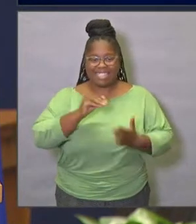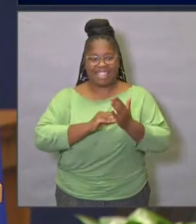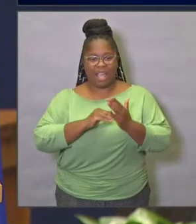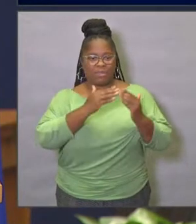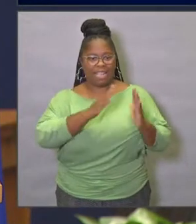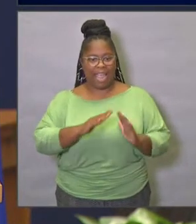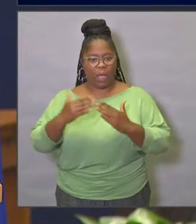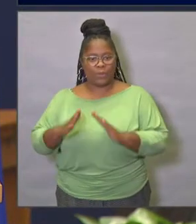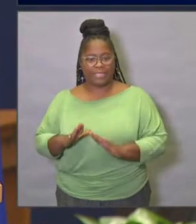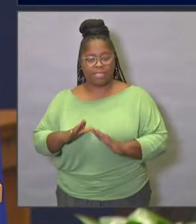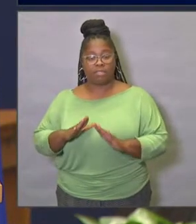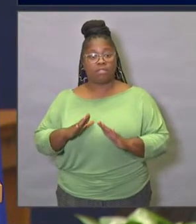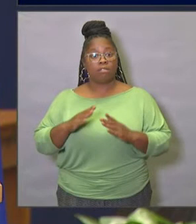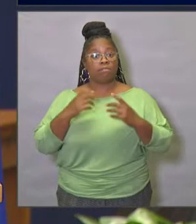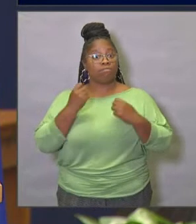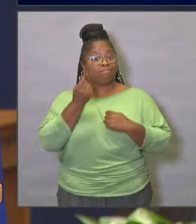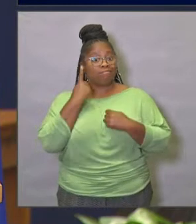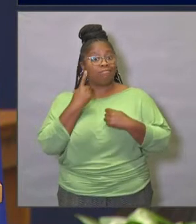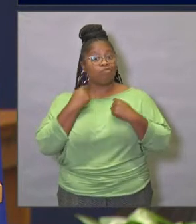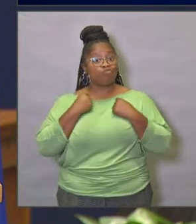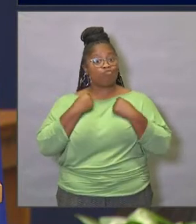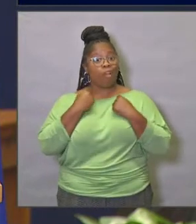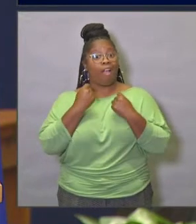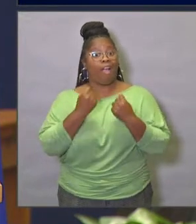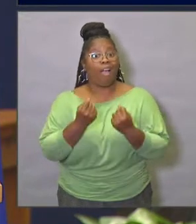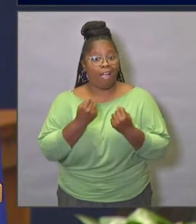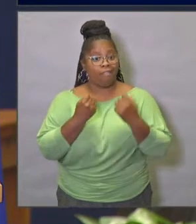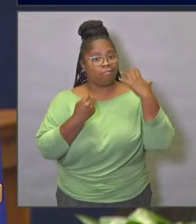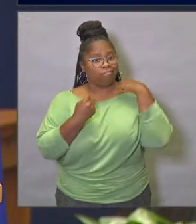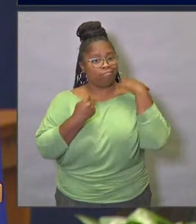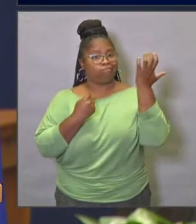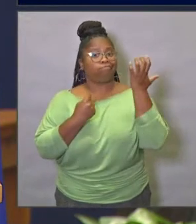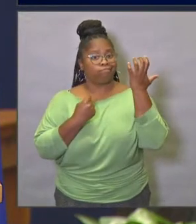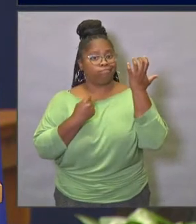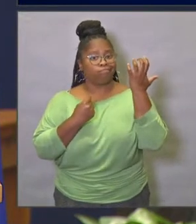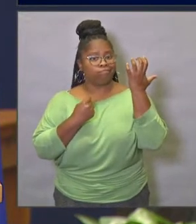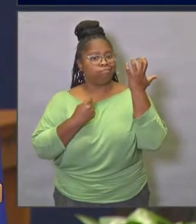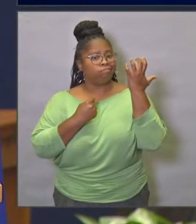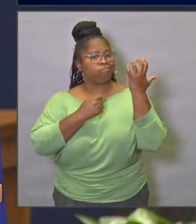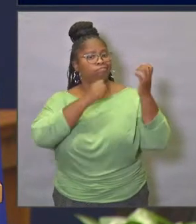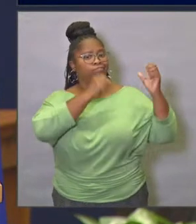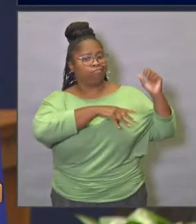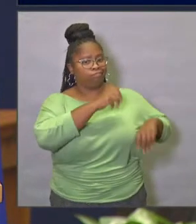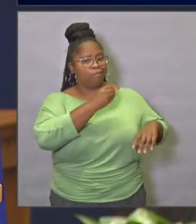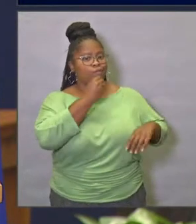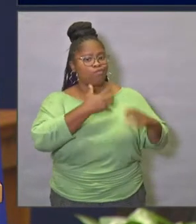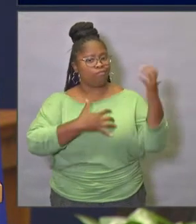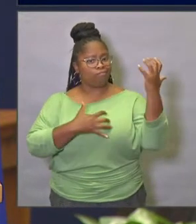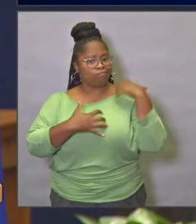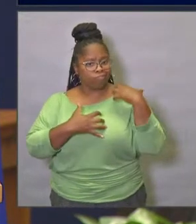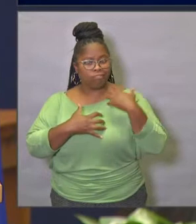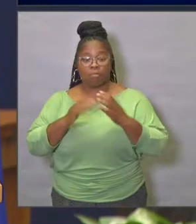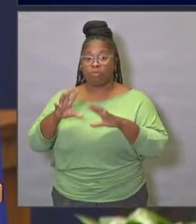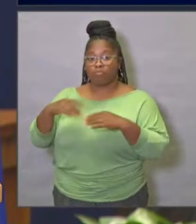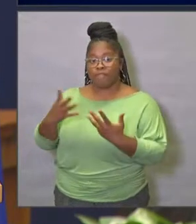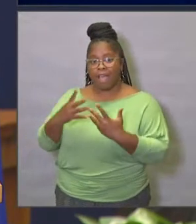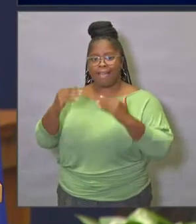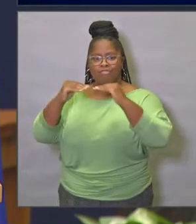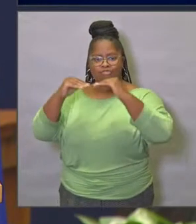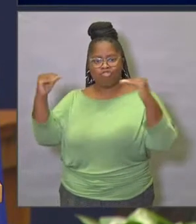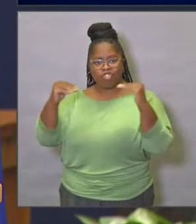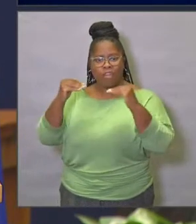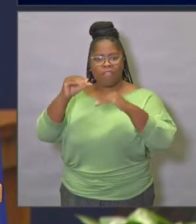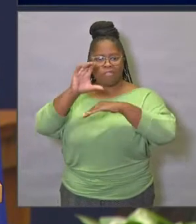distributions, residents are provided with boxes of groceries that include shelf-stable items, dairy products, frozen